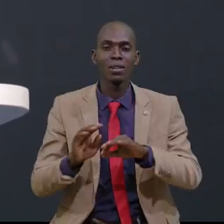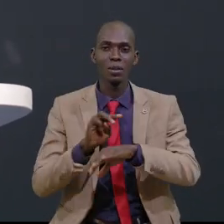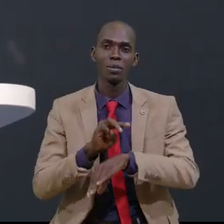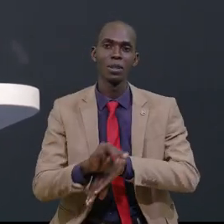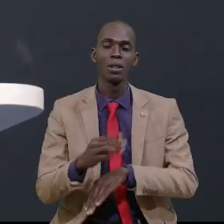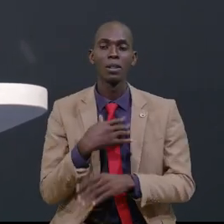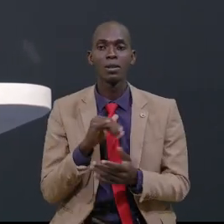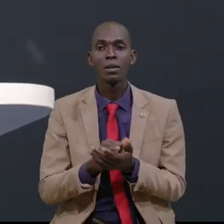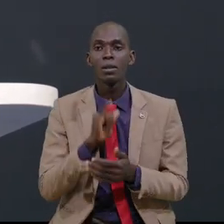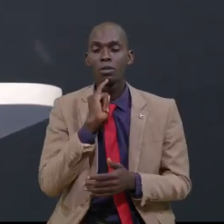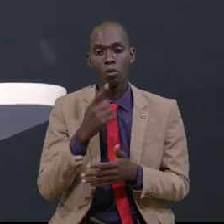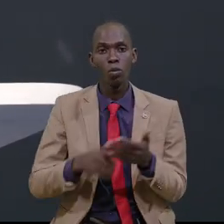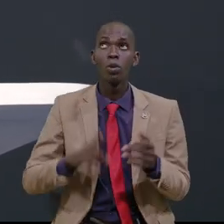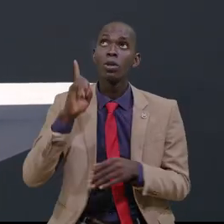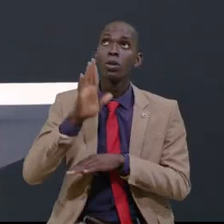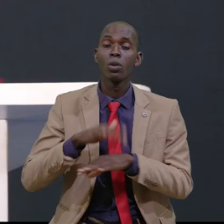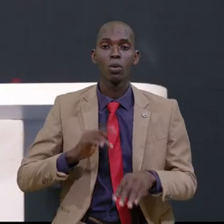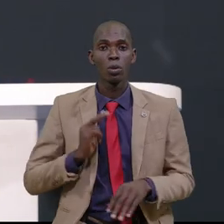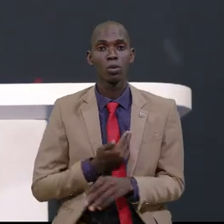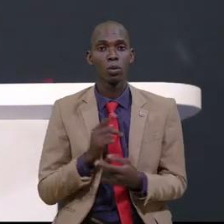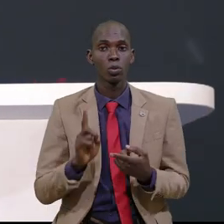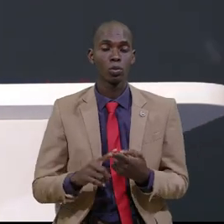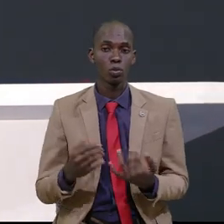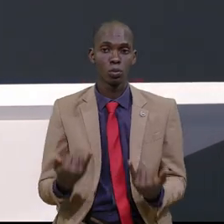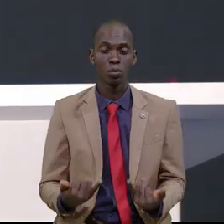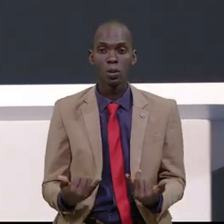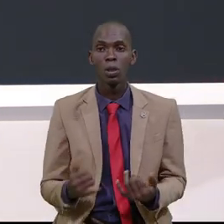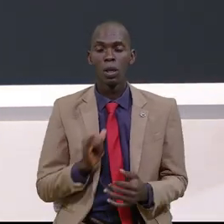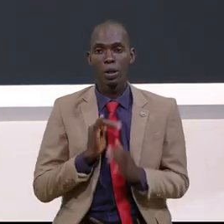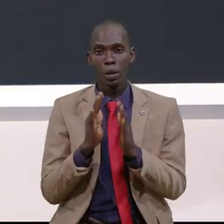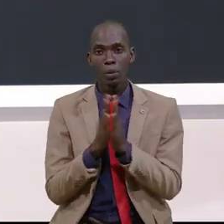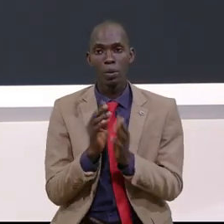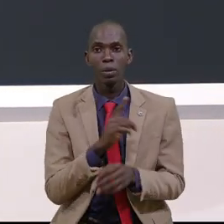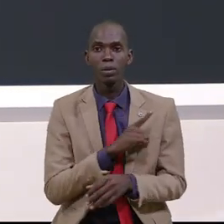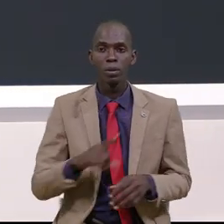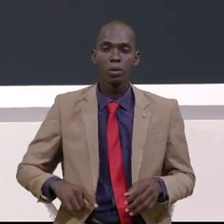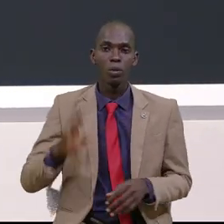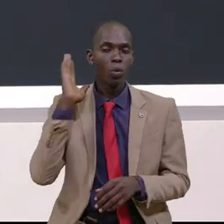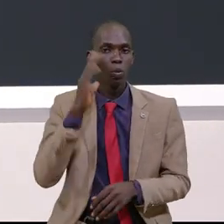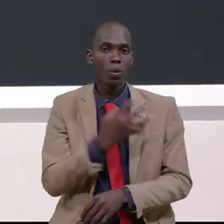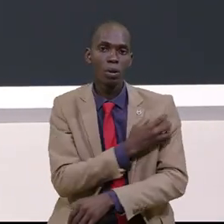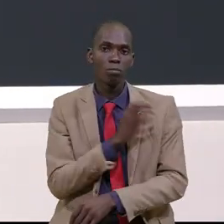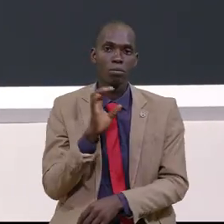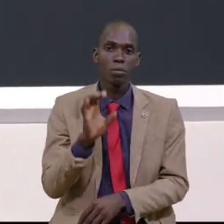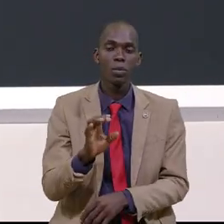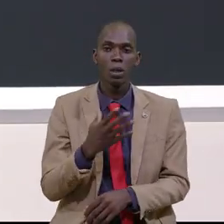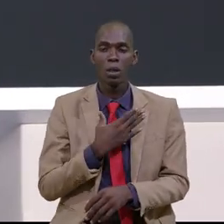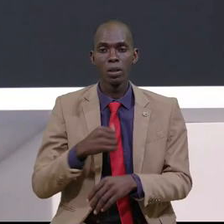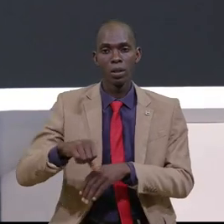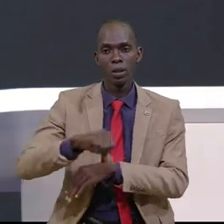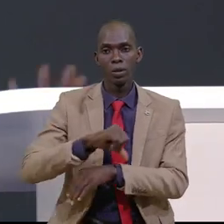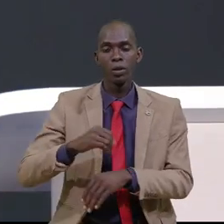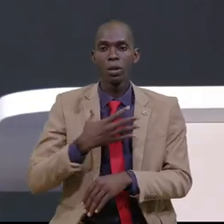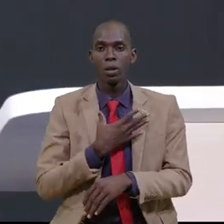what he calls us to. And I pray that the Lord will empower, will anoint, and will